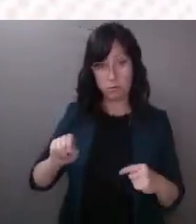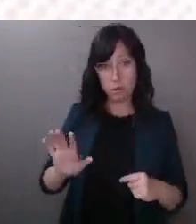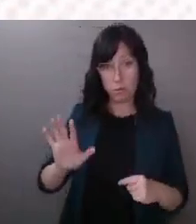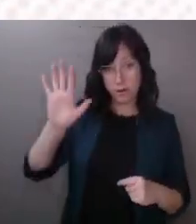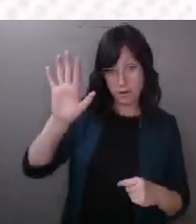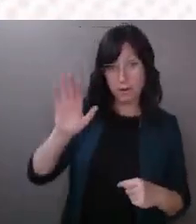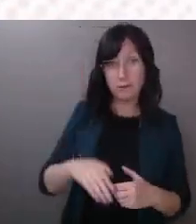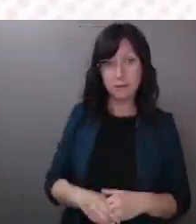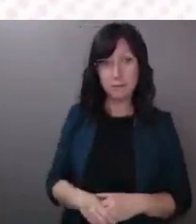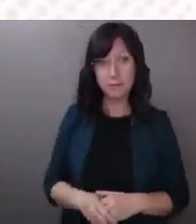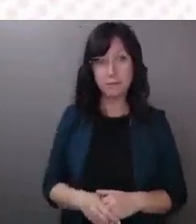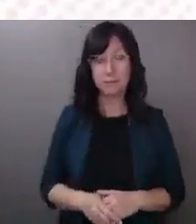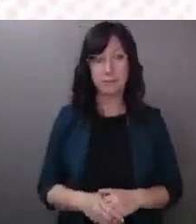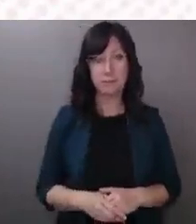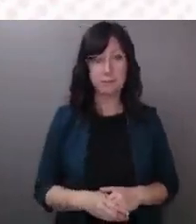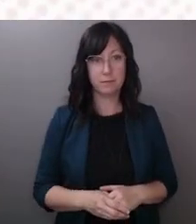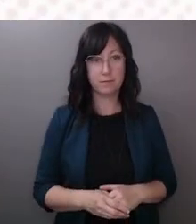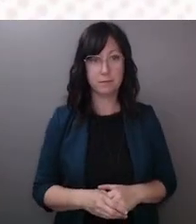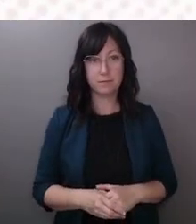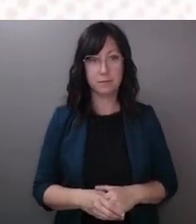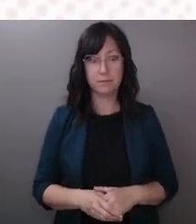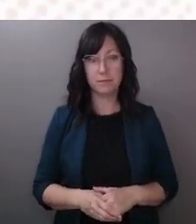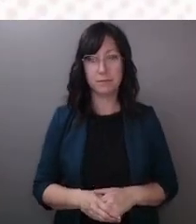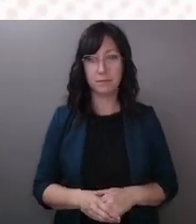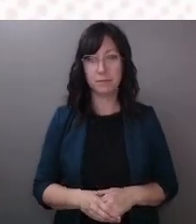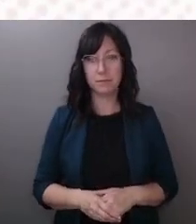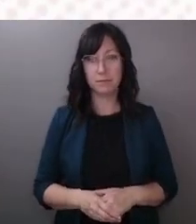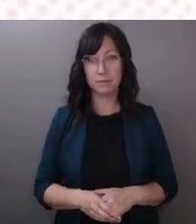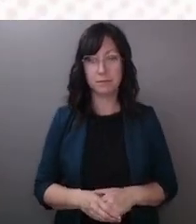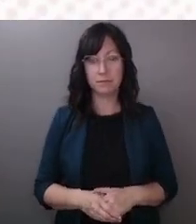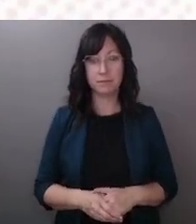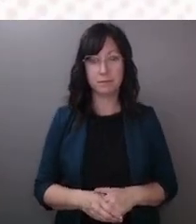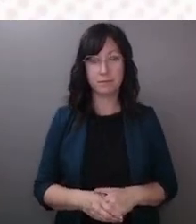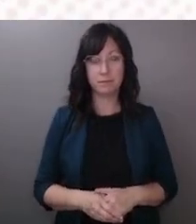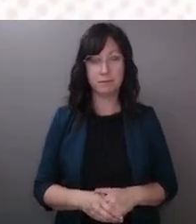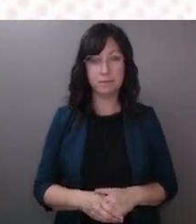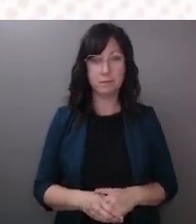using the function on Zoom, and we'll come to you in order.